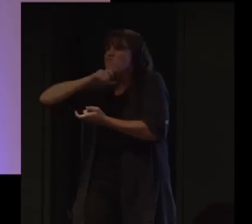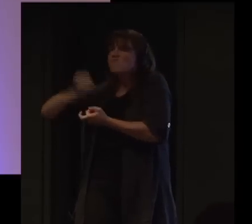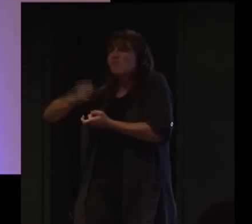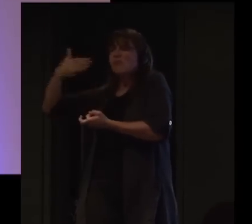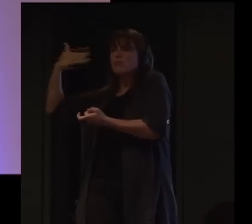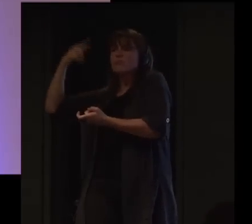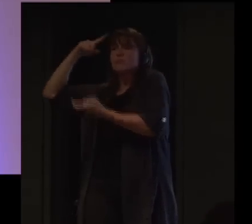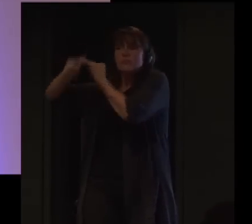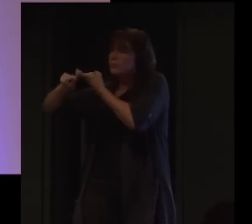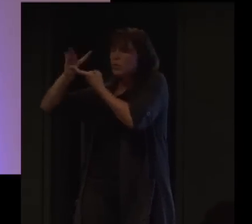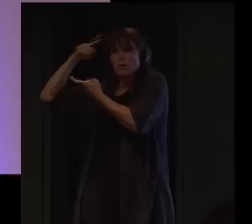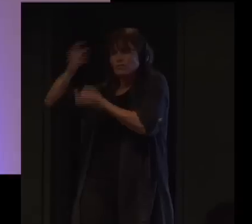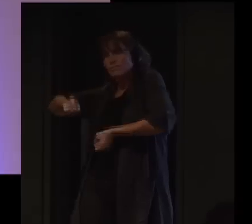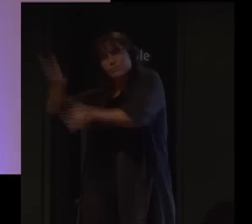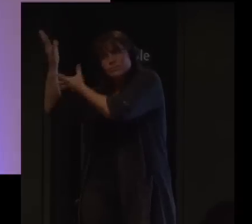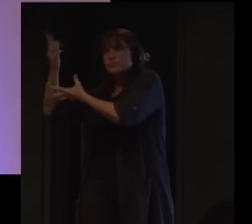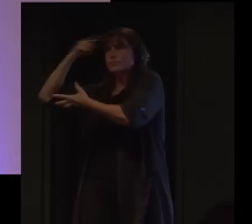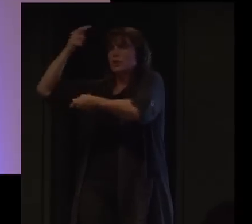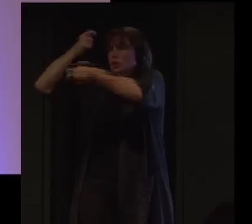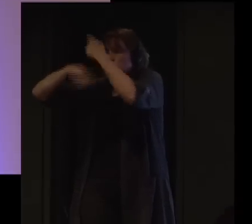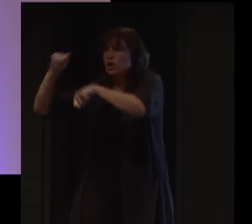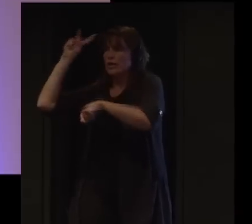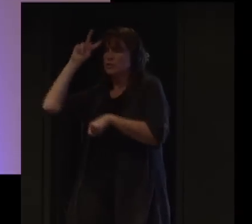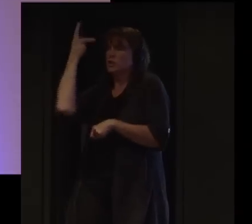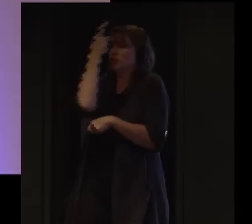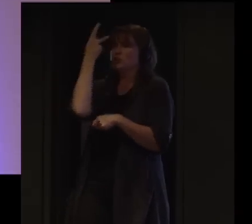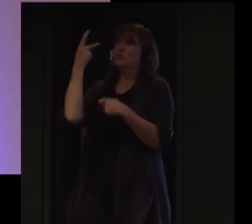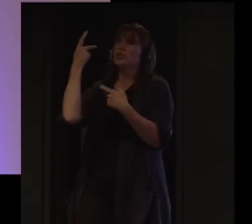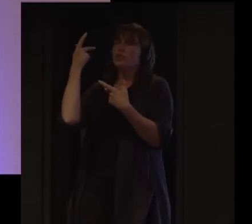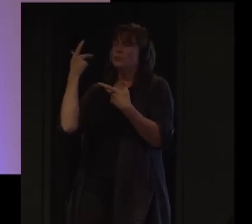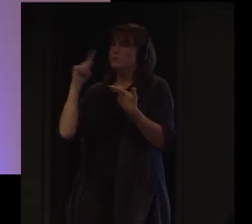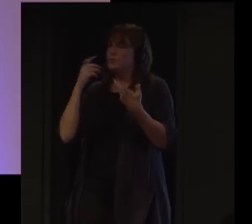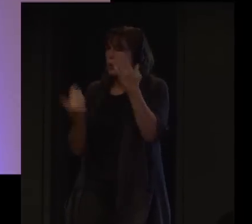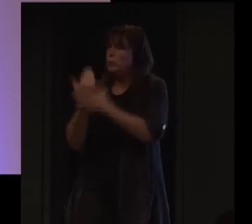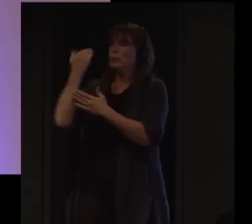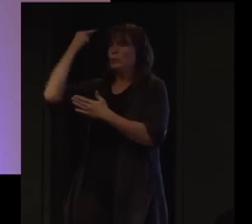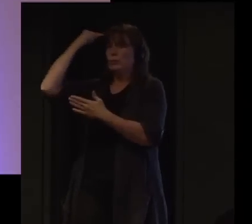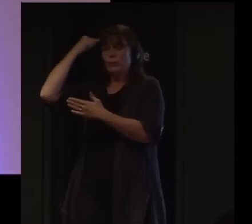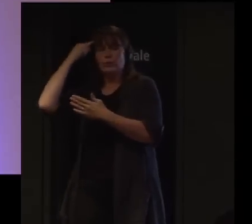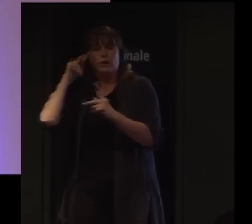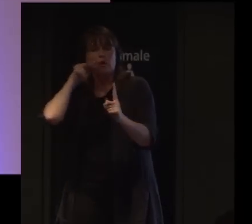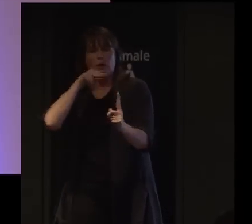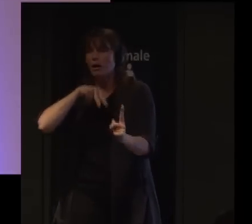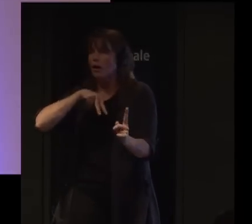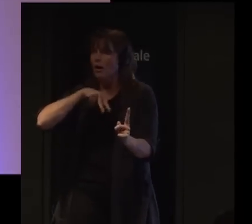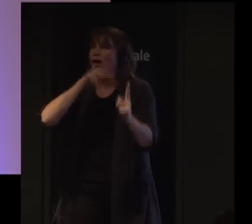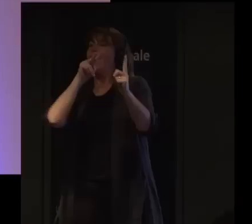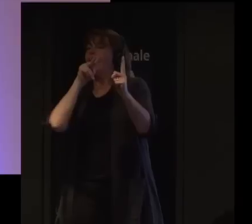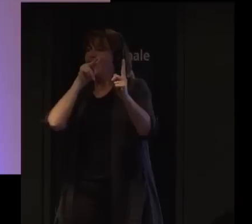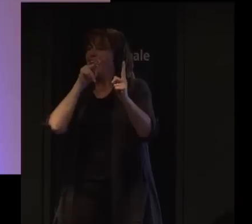requires power, energy. We need to fight. It's a struggle, and an everyday struggle,